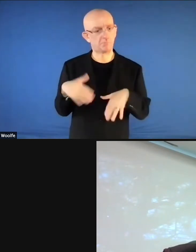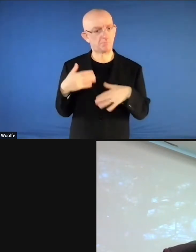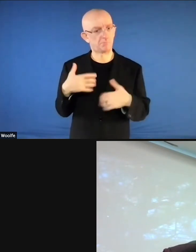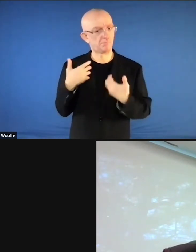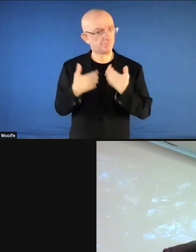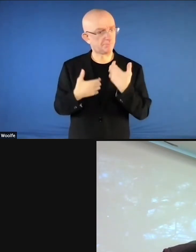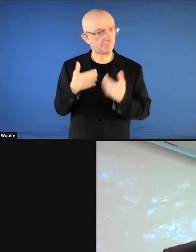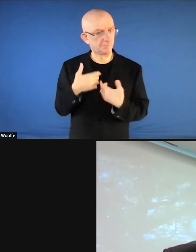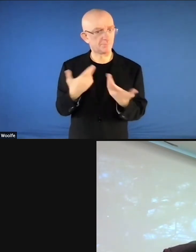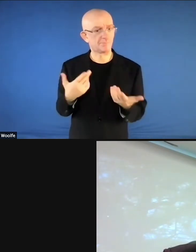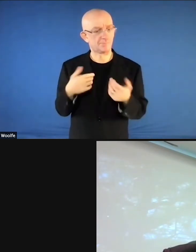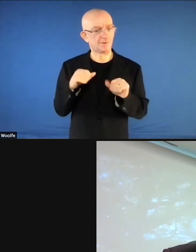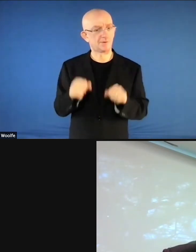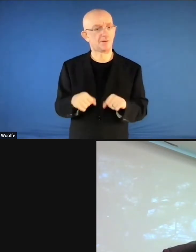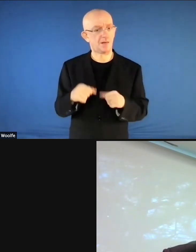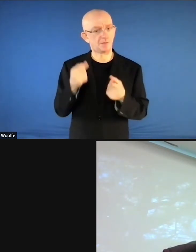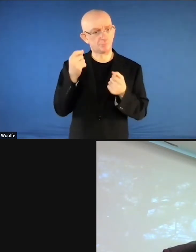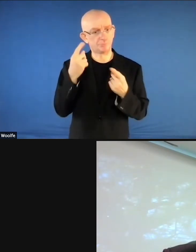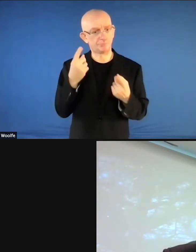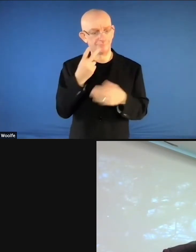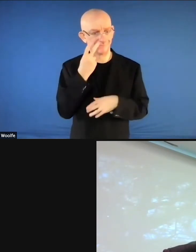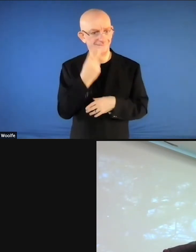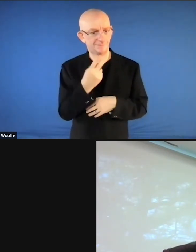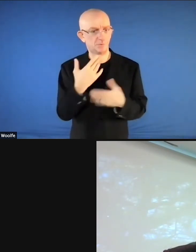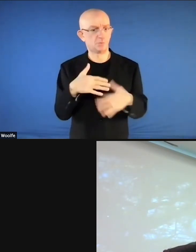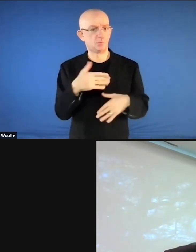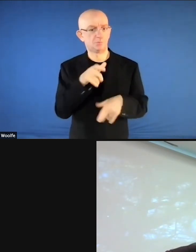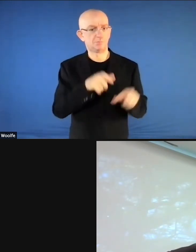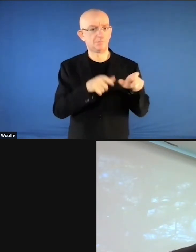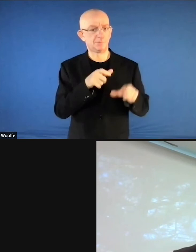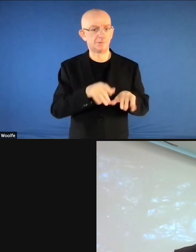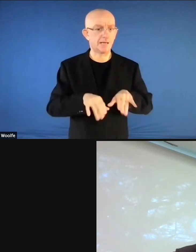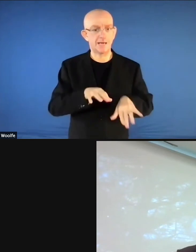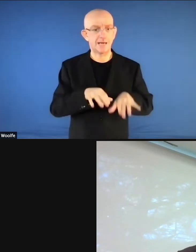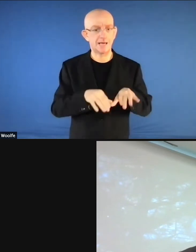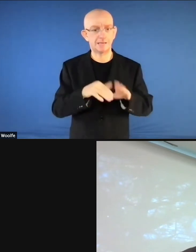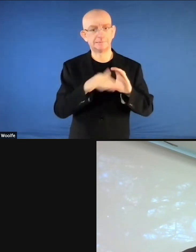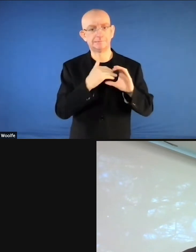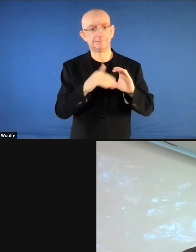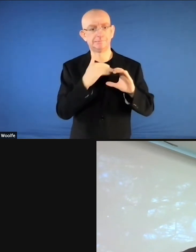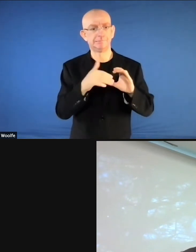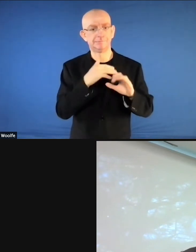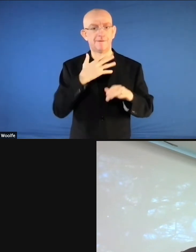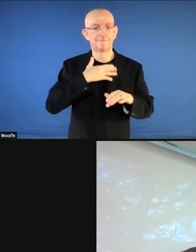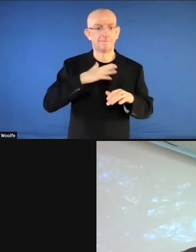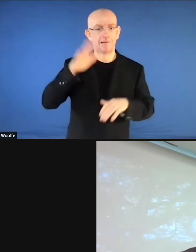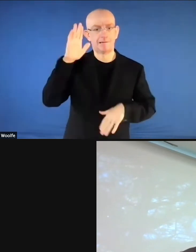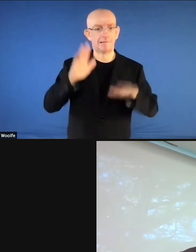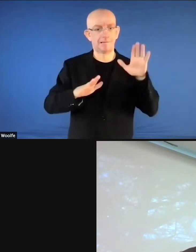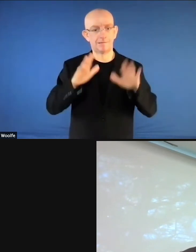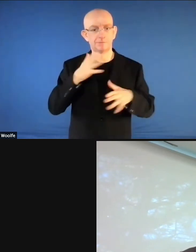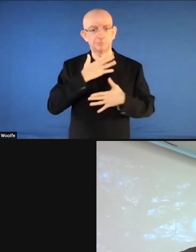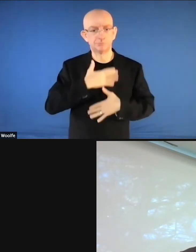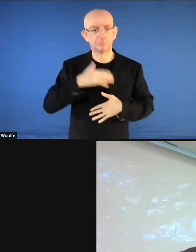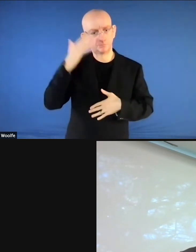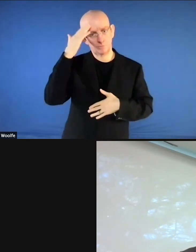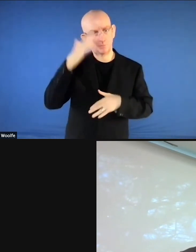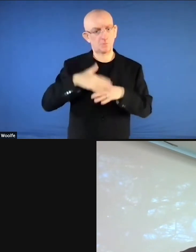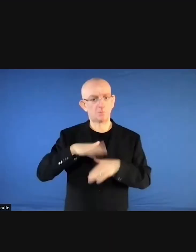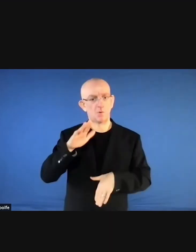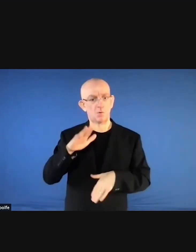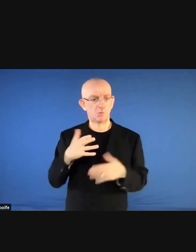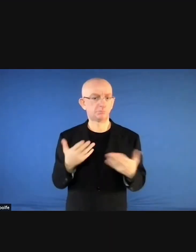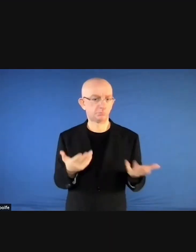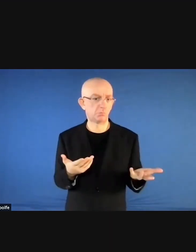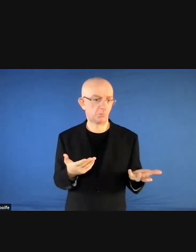number of people who are eager to follow up on that and to learn more. So we are coming, sadly,